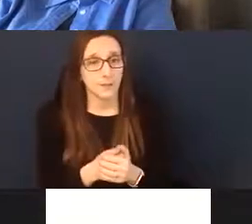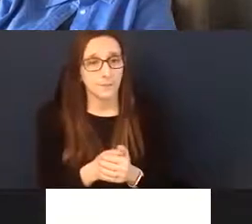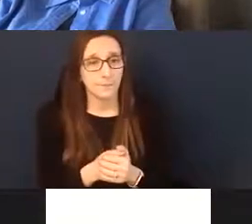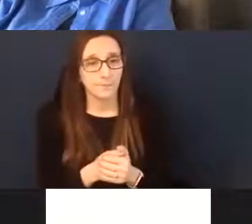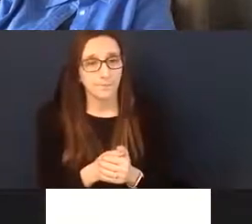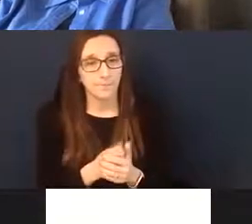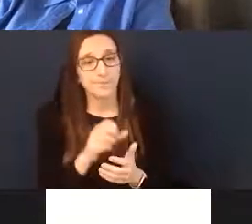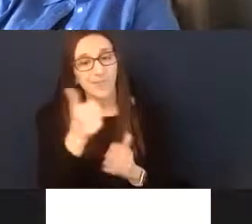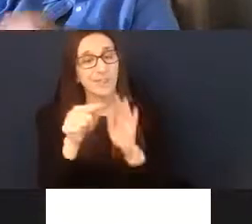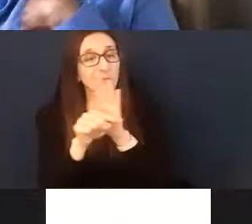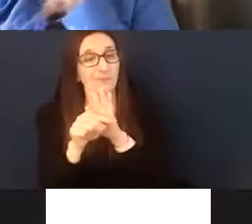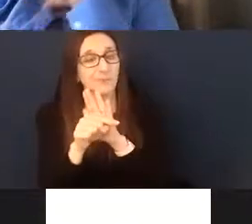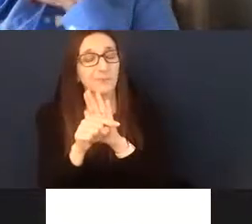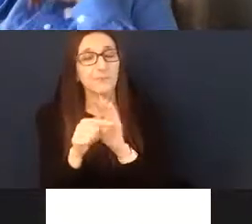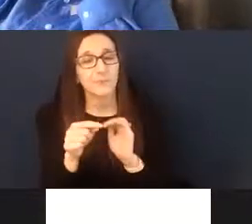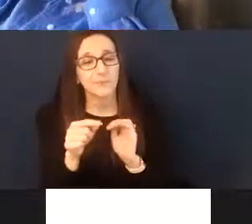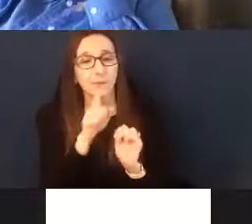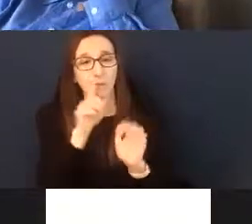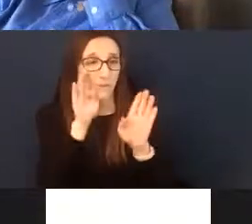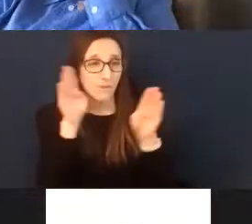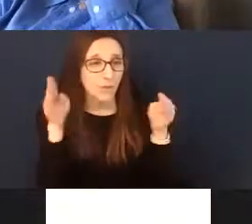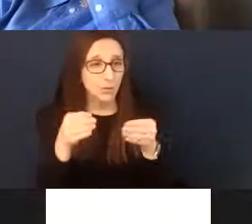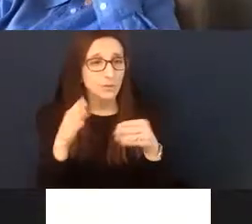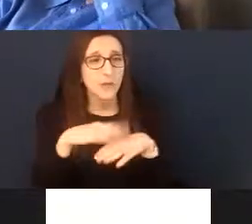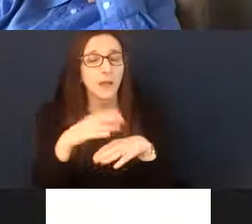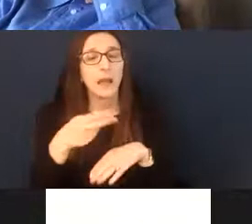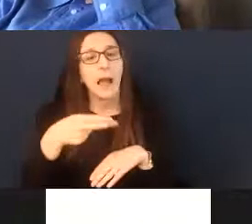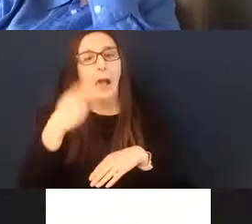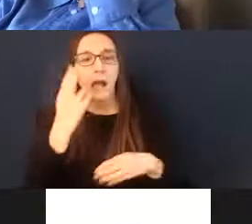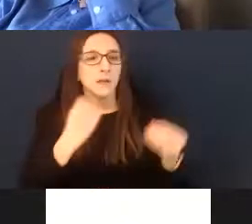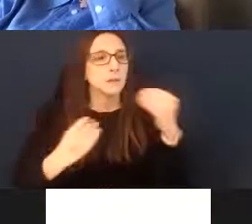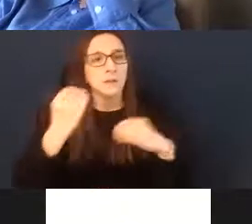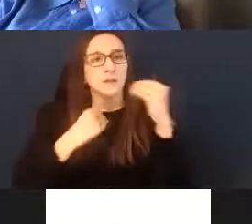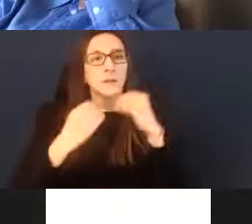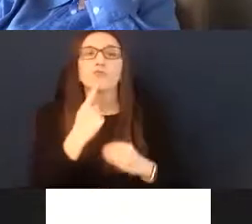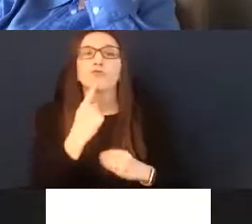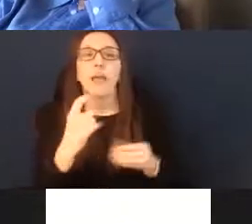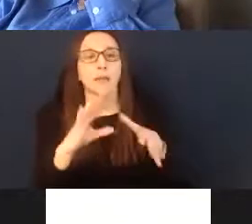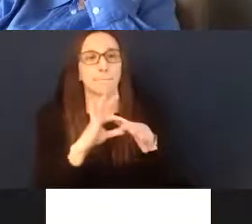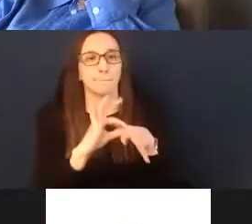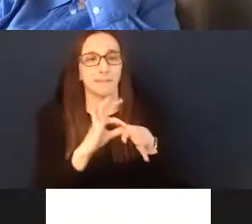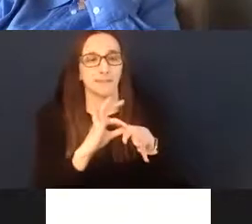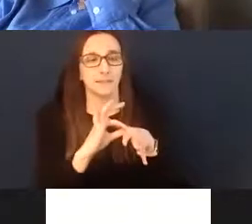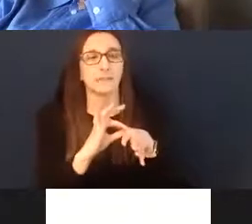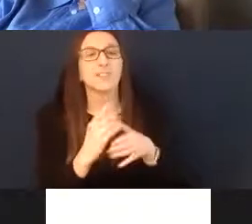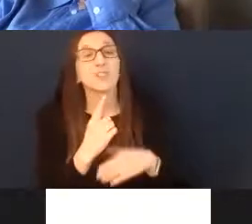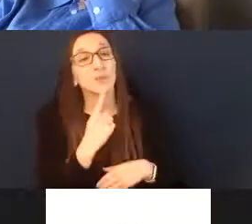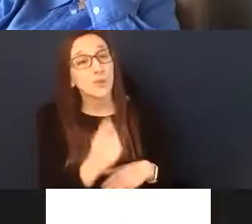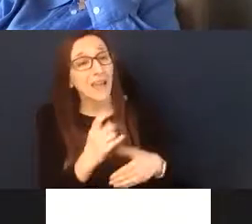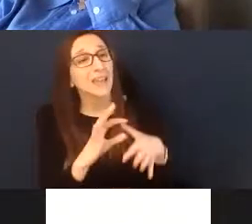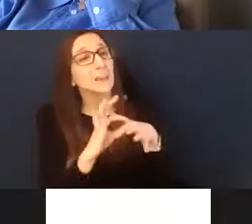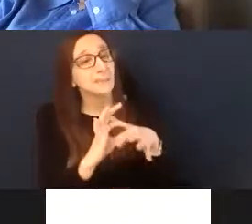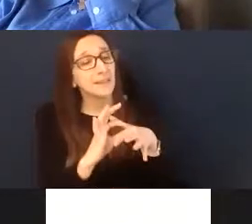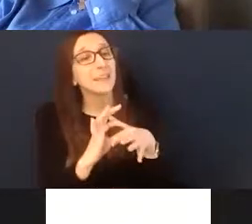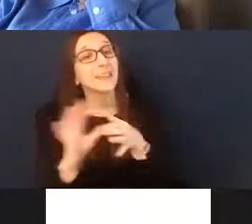this diet is that it really focuses on the high consumption of red meat, and this has been linked to the development of